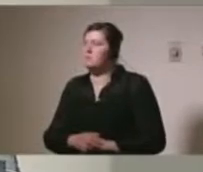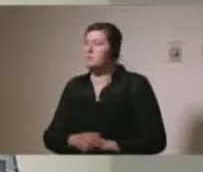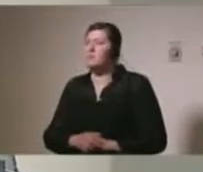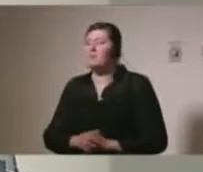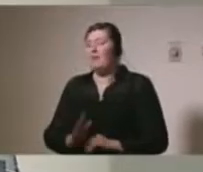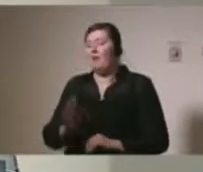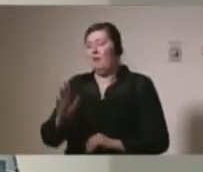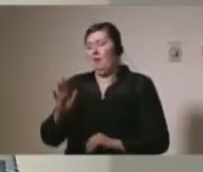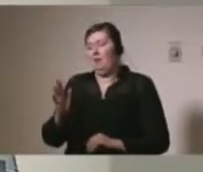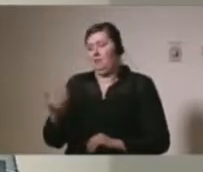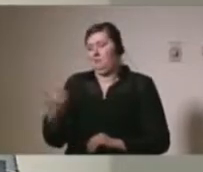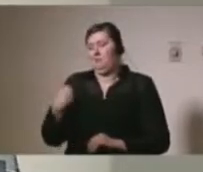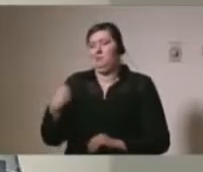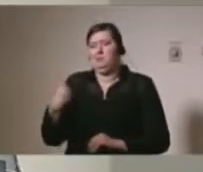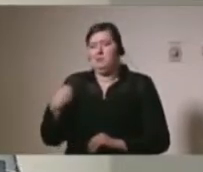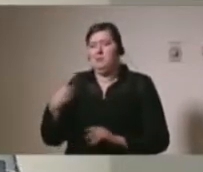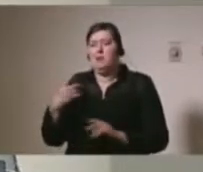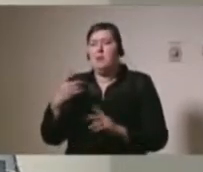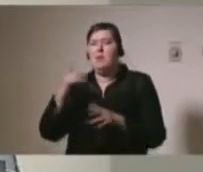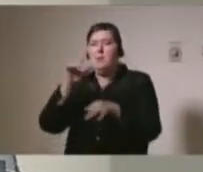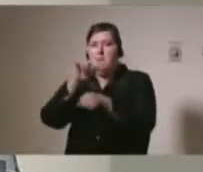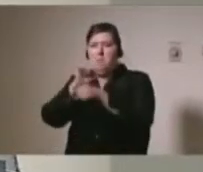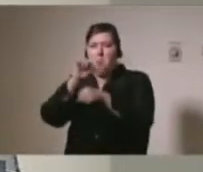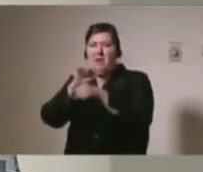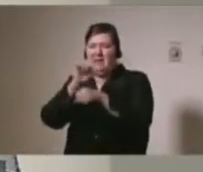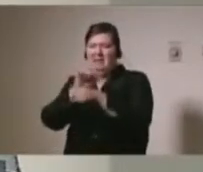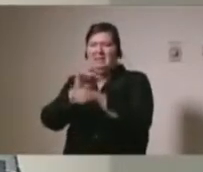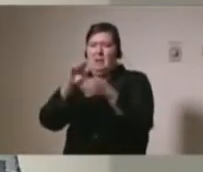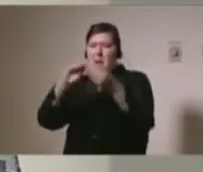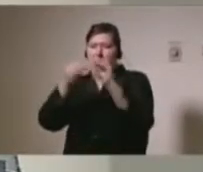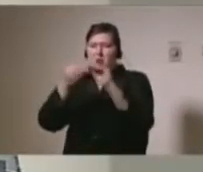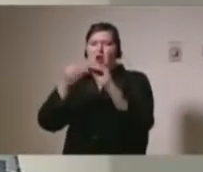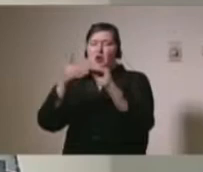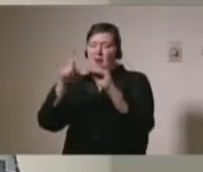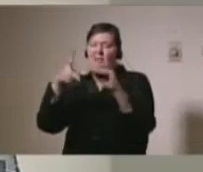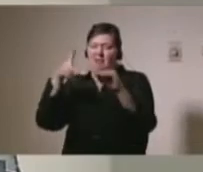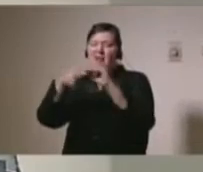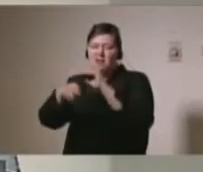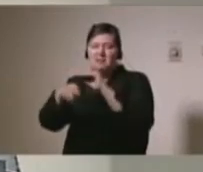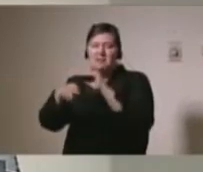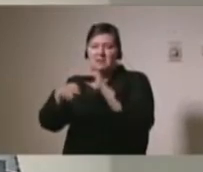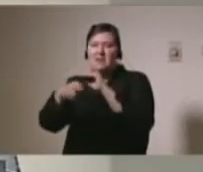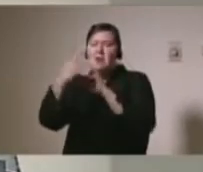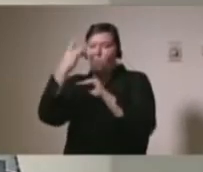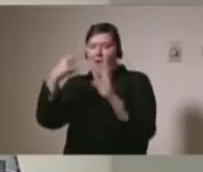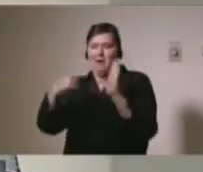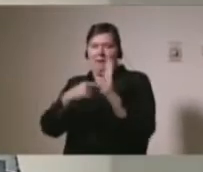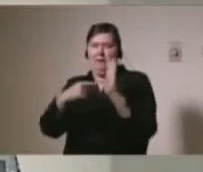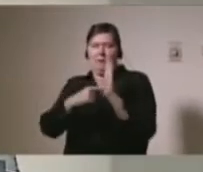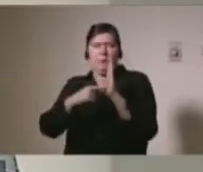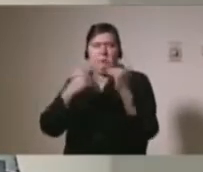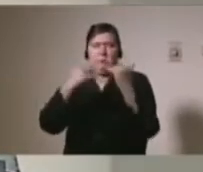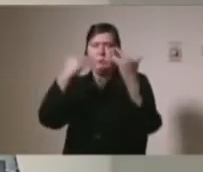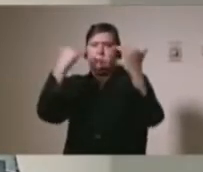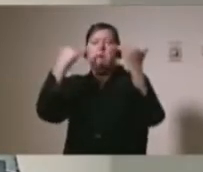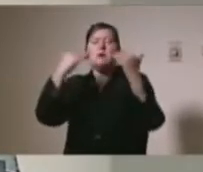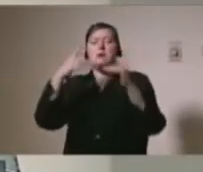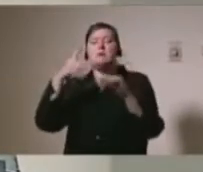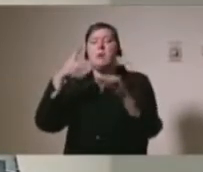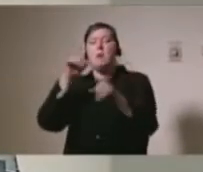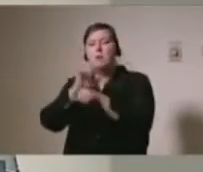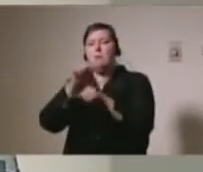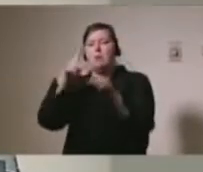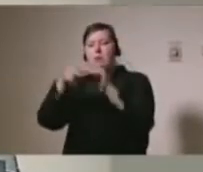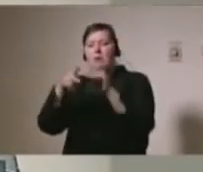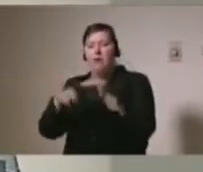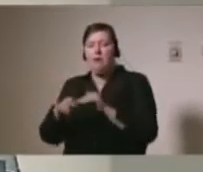to reduce the number of employees to reduce the deficit, but we also had to find new professional